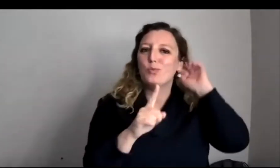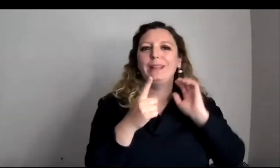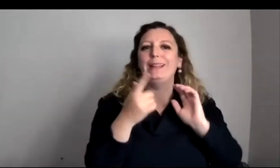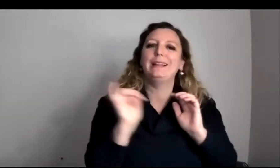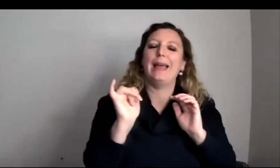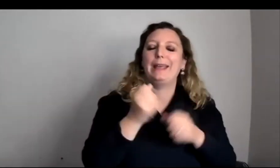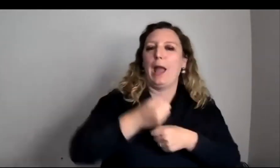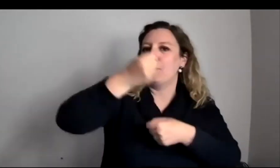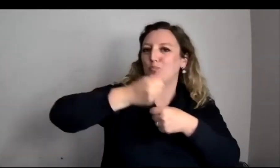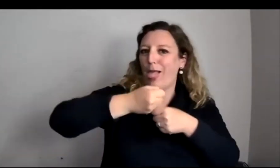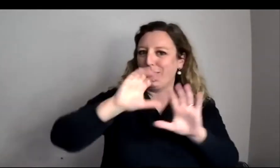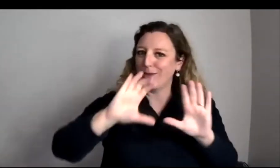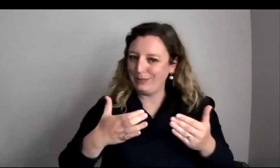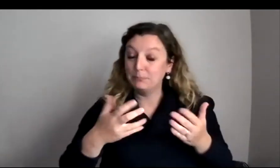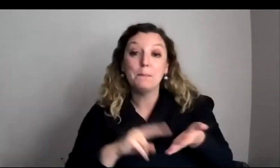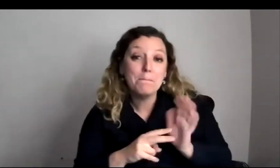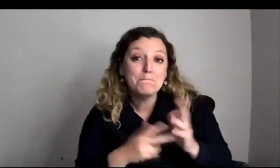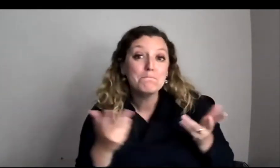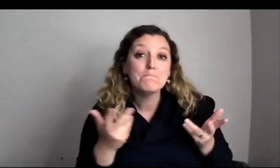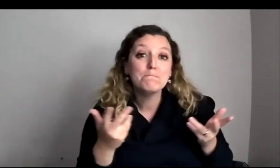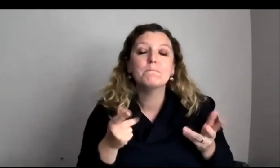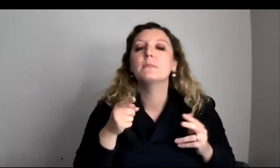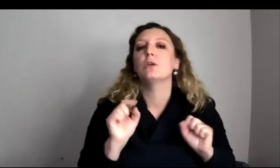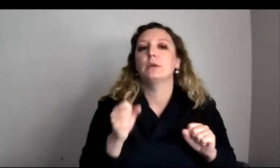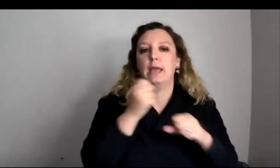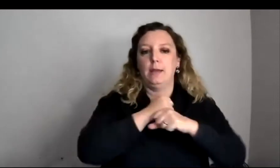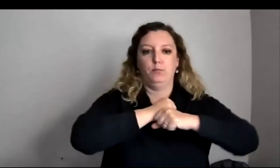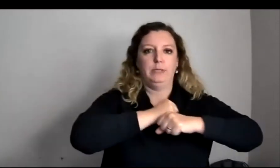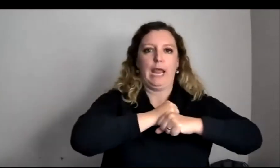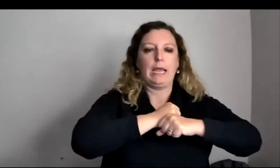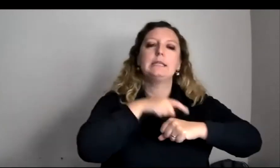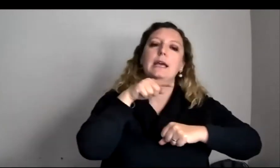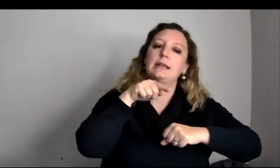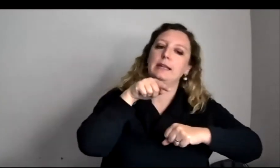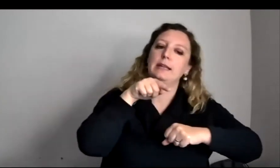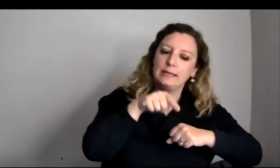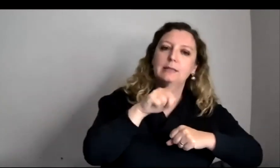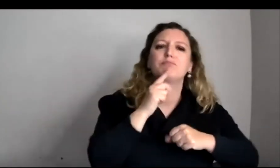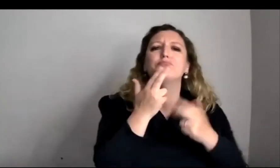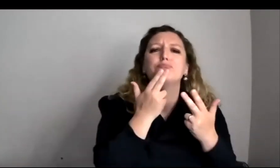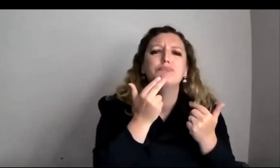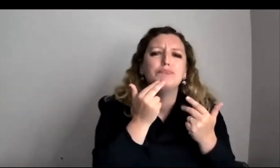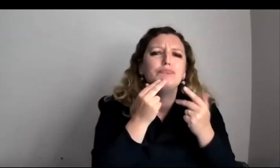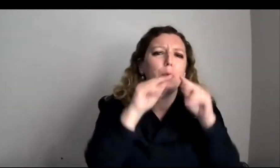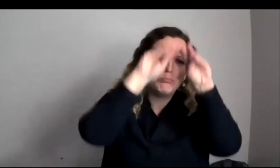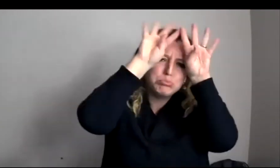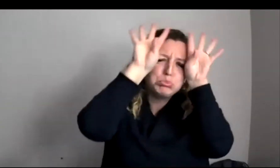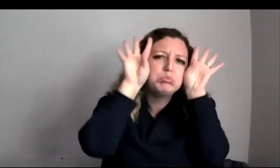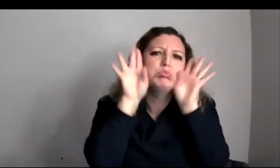species, okay? And so basically what this means is that you can protect this charismatic, really cute, fluffy